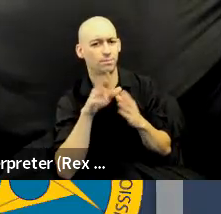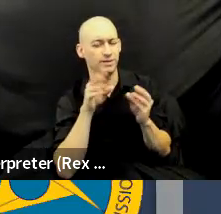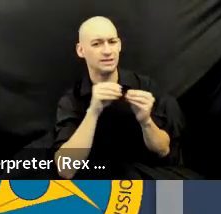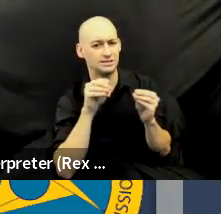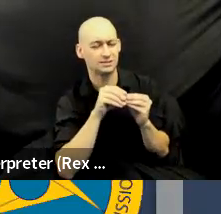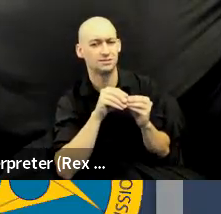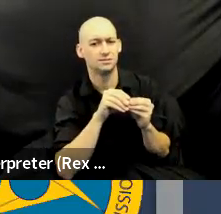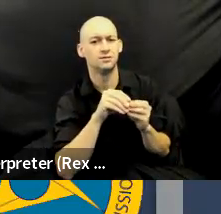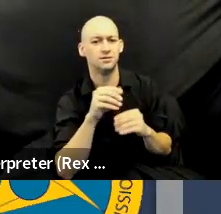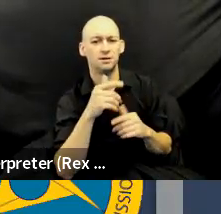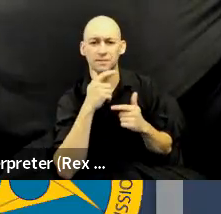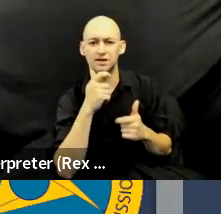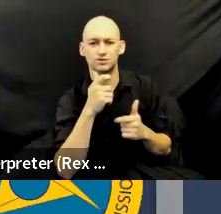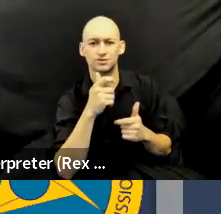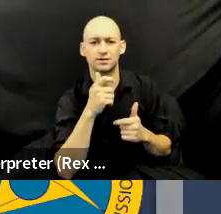and we'll be interested